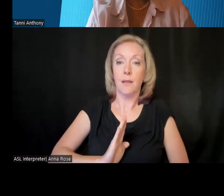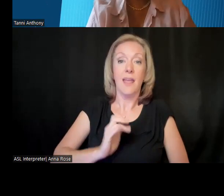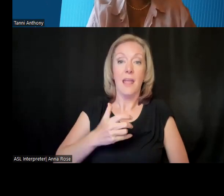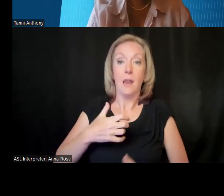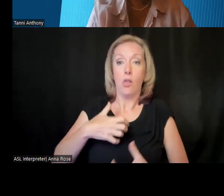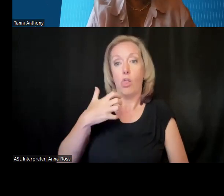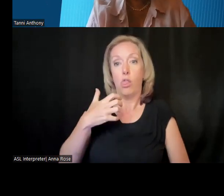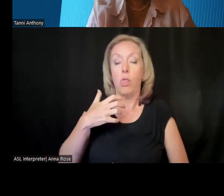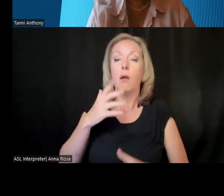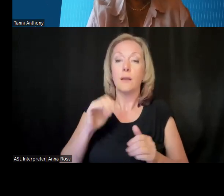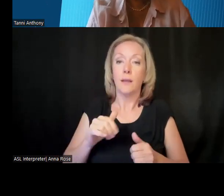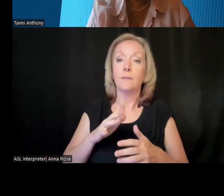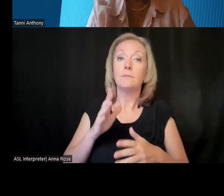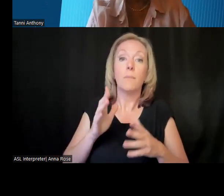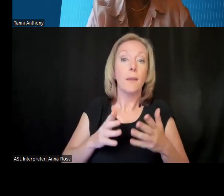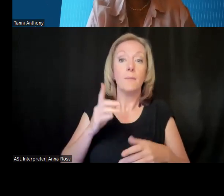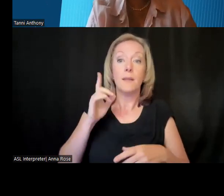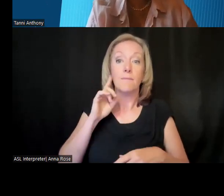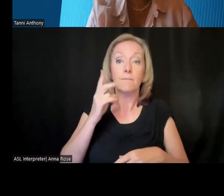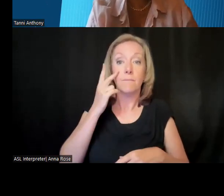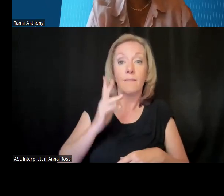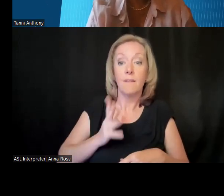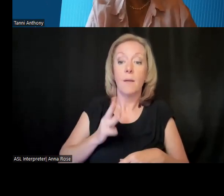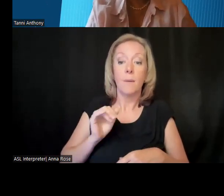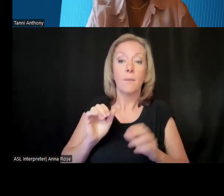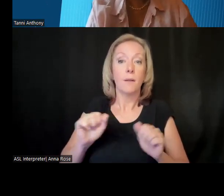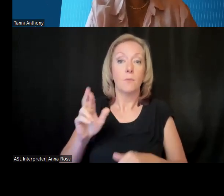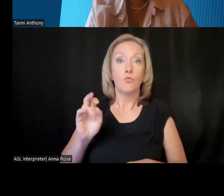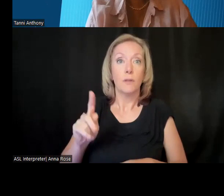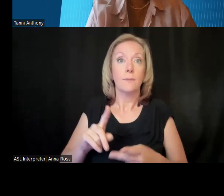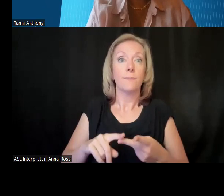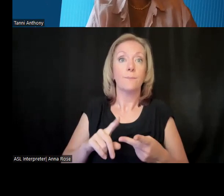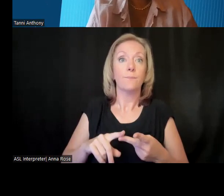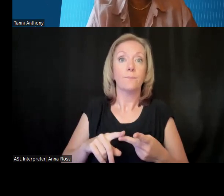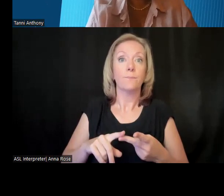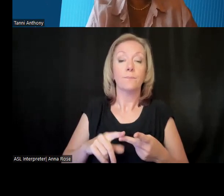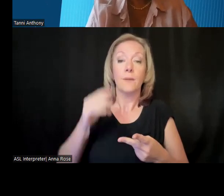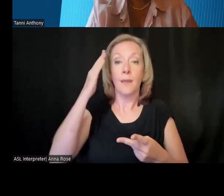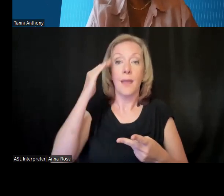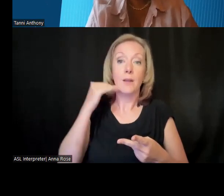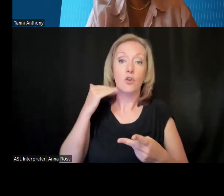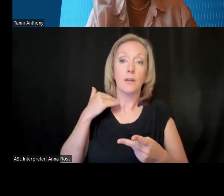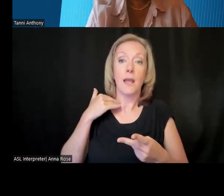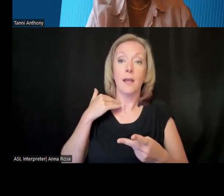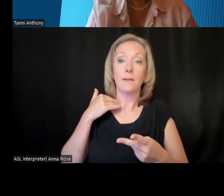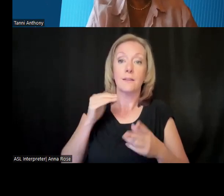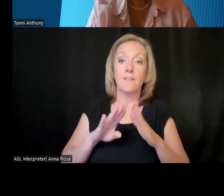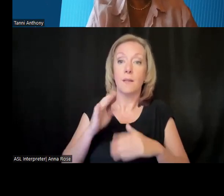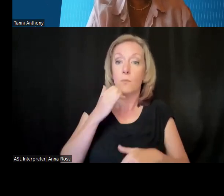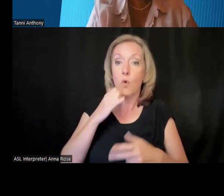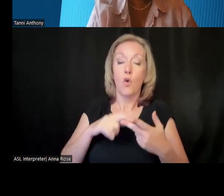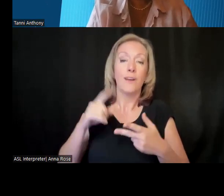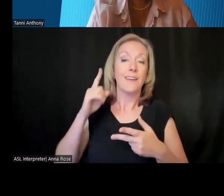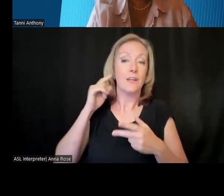may be totally fine vision and hearing, but that's a risk factor. Malformation of head or neck, malformation of the